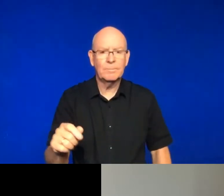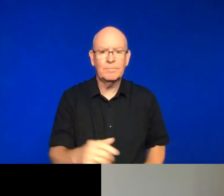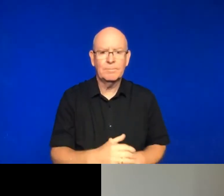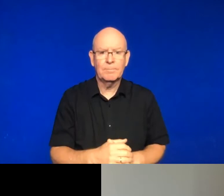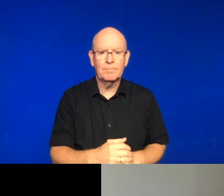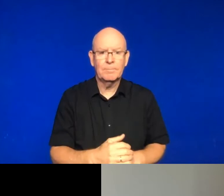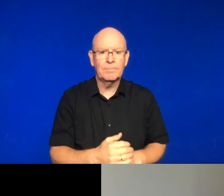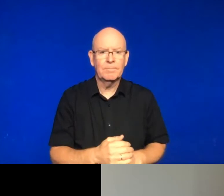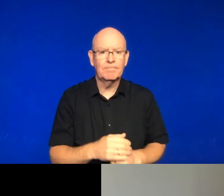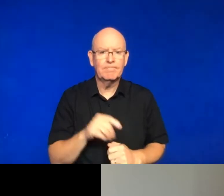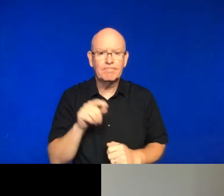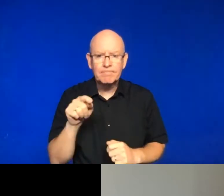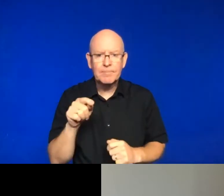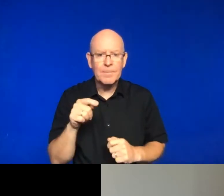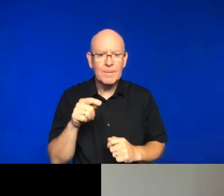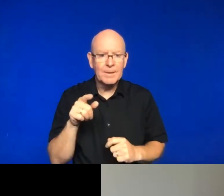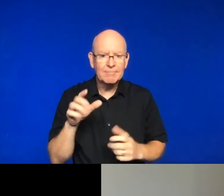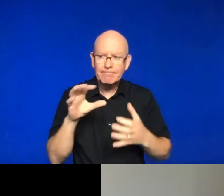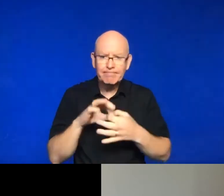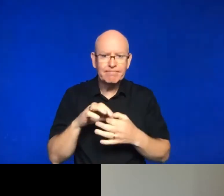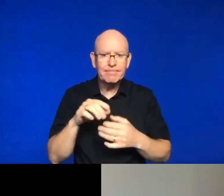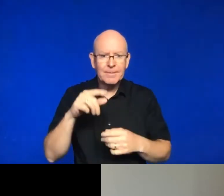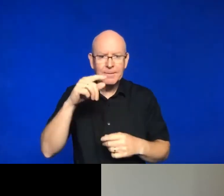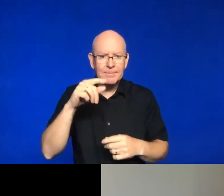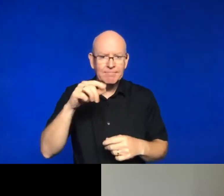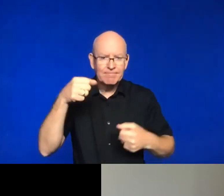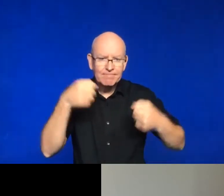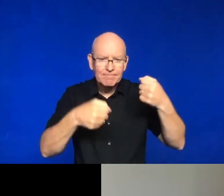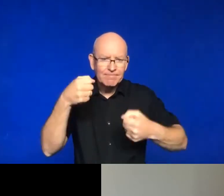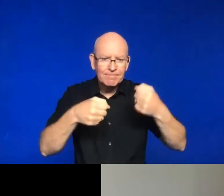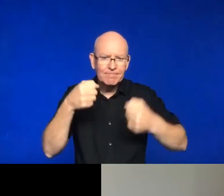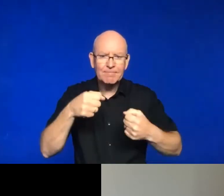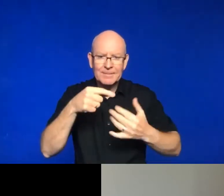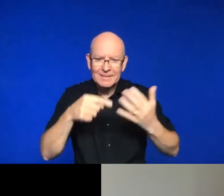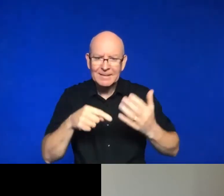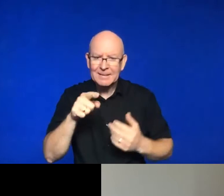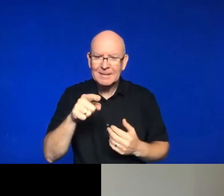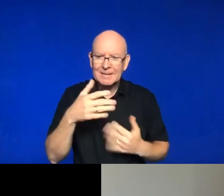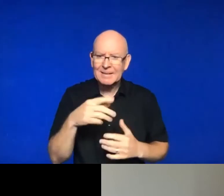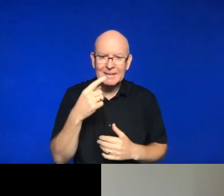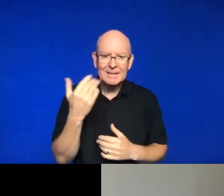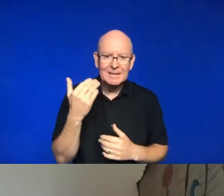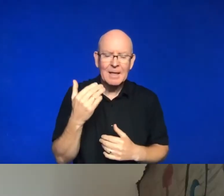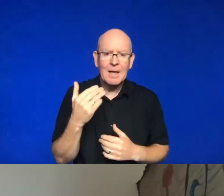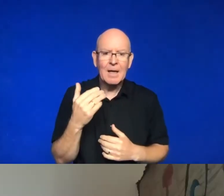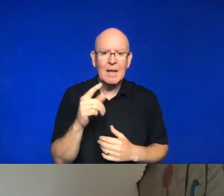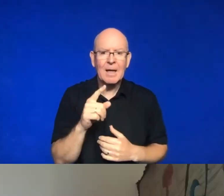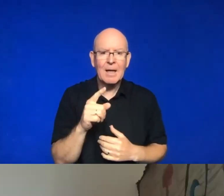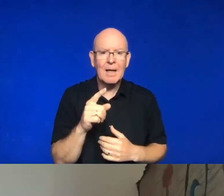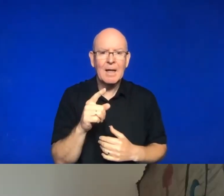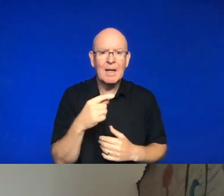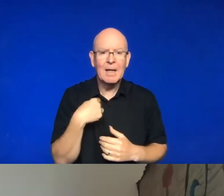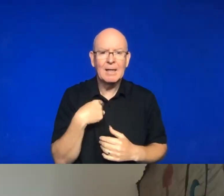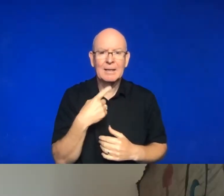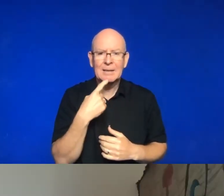I conclude saying thank you to you. and to our audience, but also to remind our